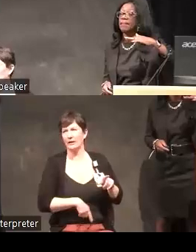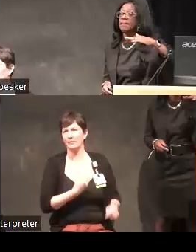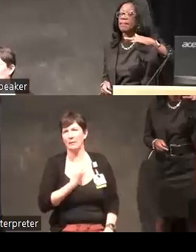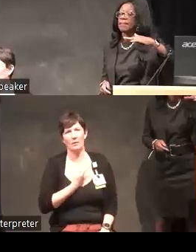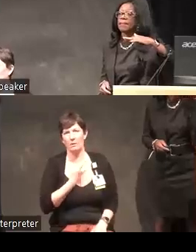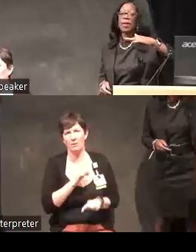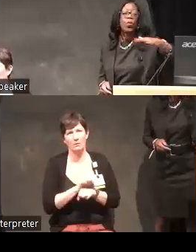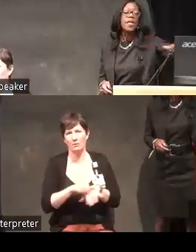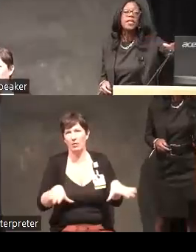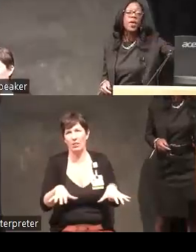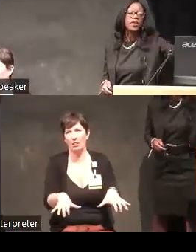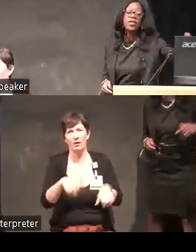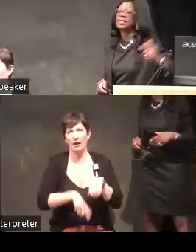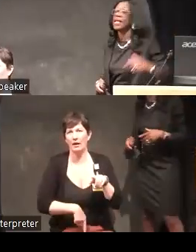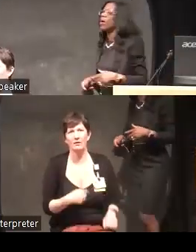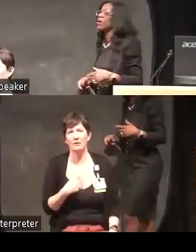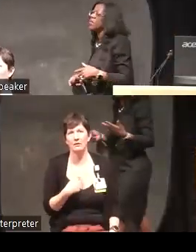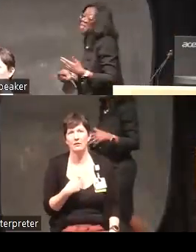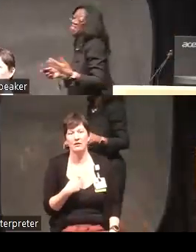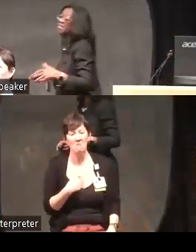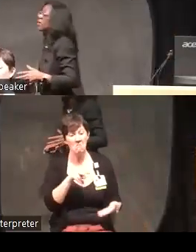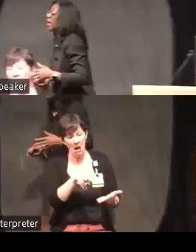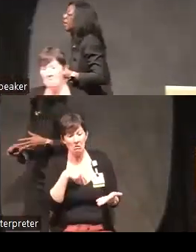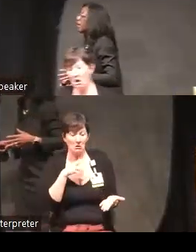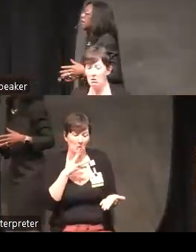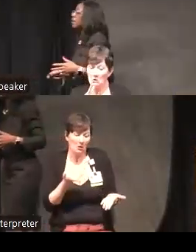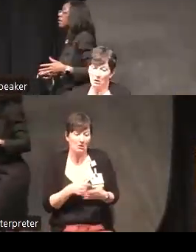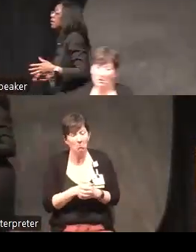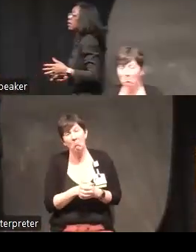right? We, the lawyers, look at that water and we think, that's okay.